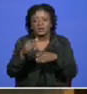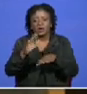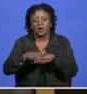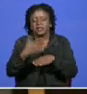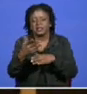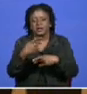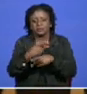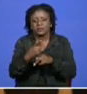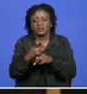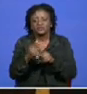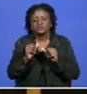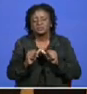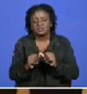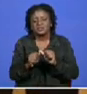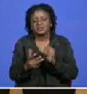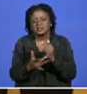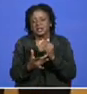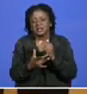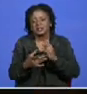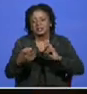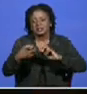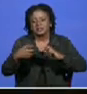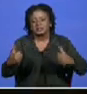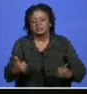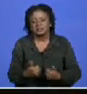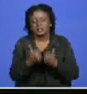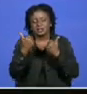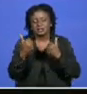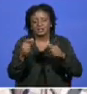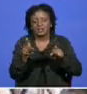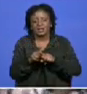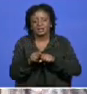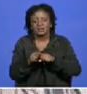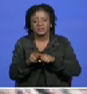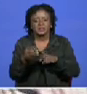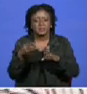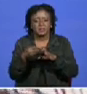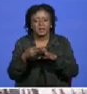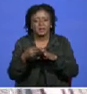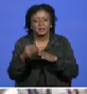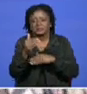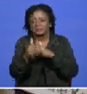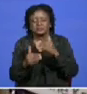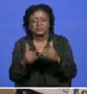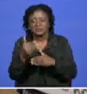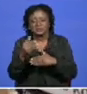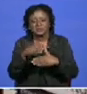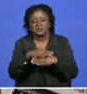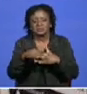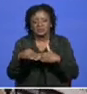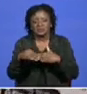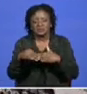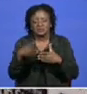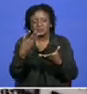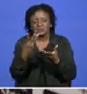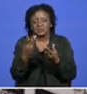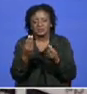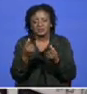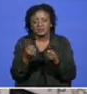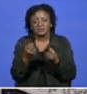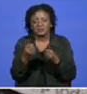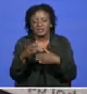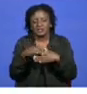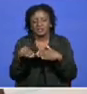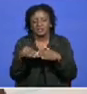bank presses on with Sand Dollar, the goal of making it easier to do business in the country remains the same.